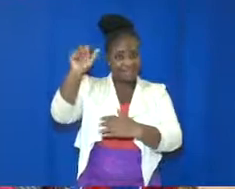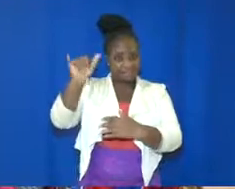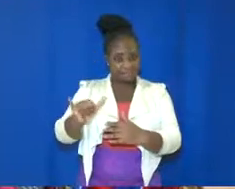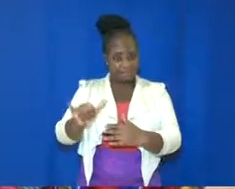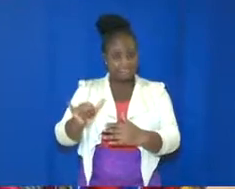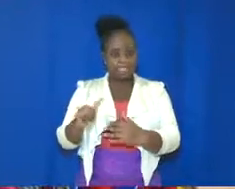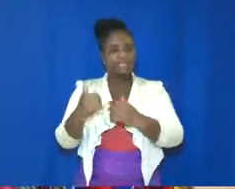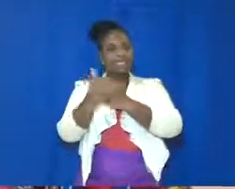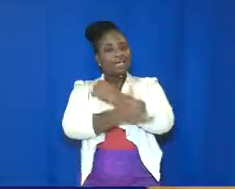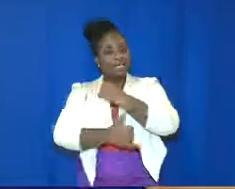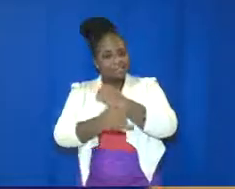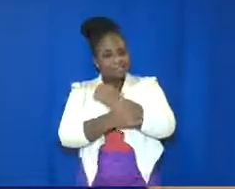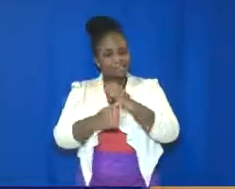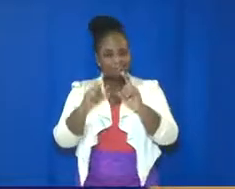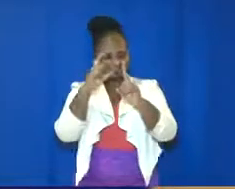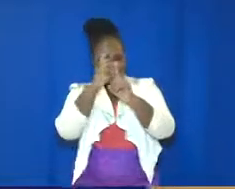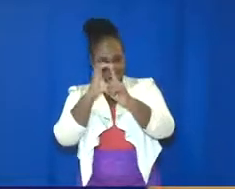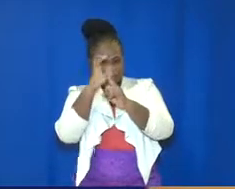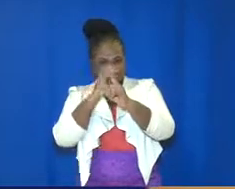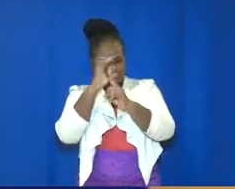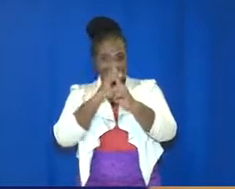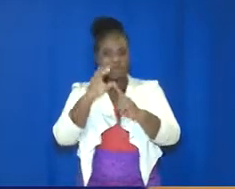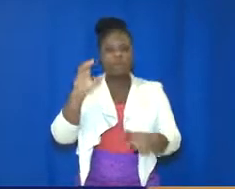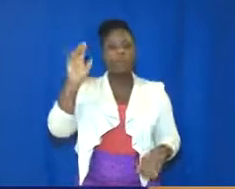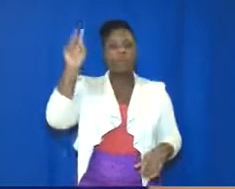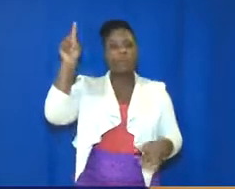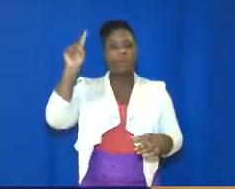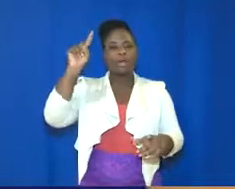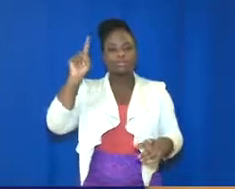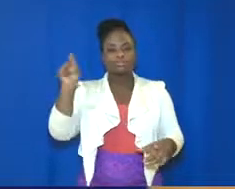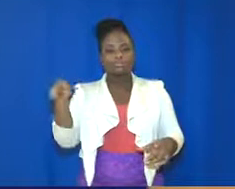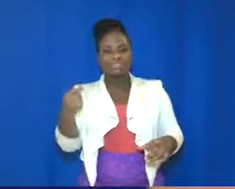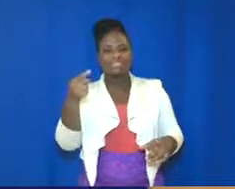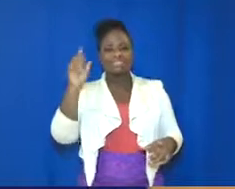May, the country has conducted a total of